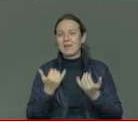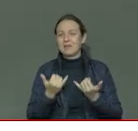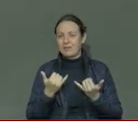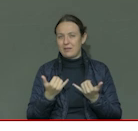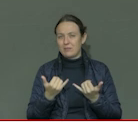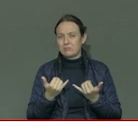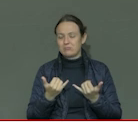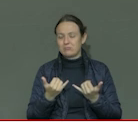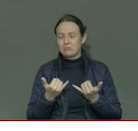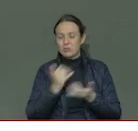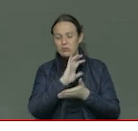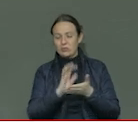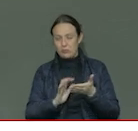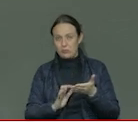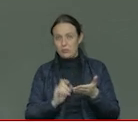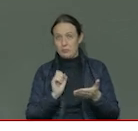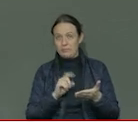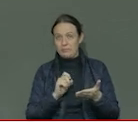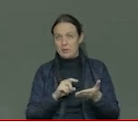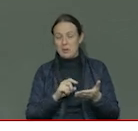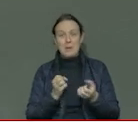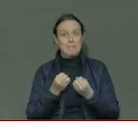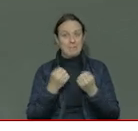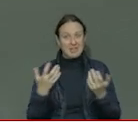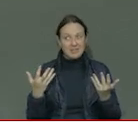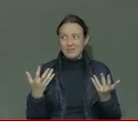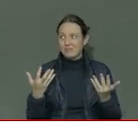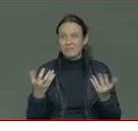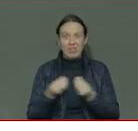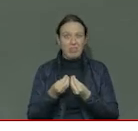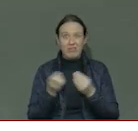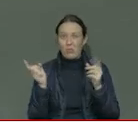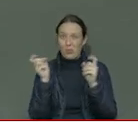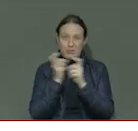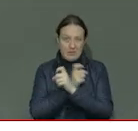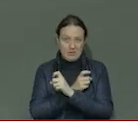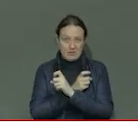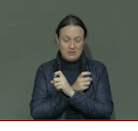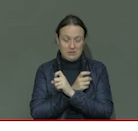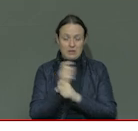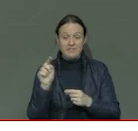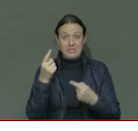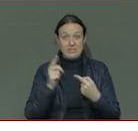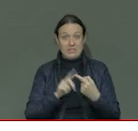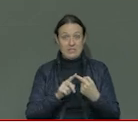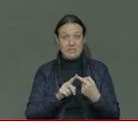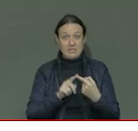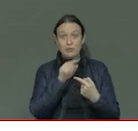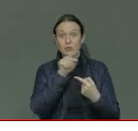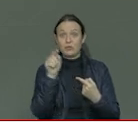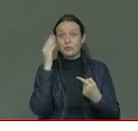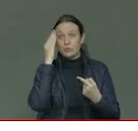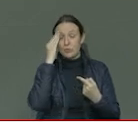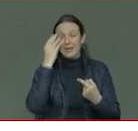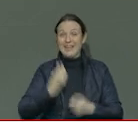with Life of Pi, there are many complexities that we find. First of all, you know that we have